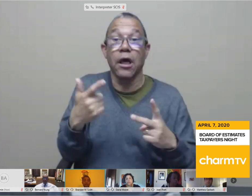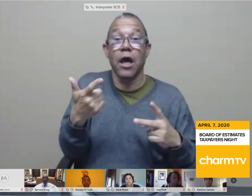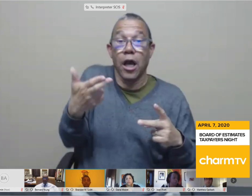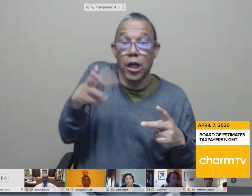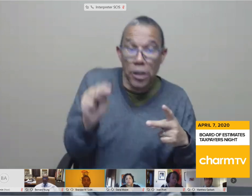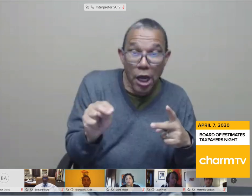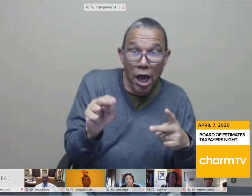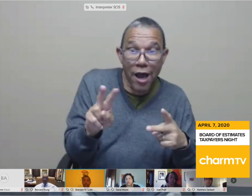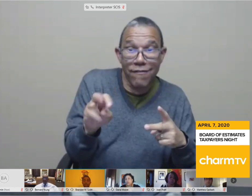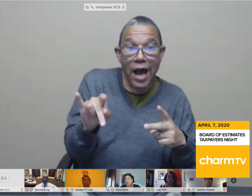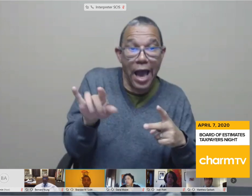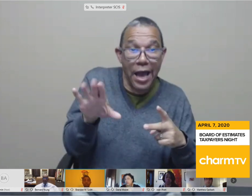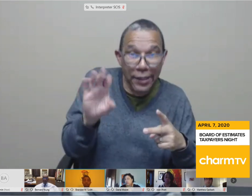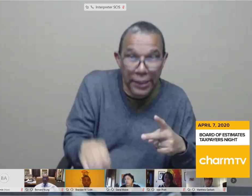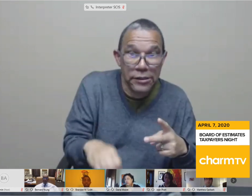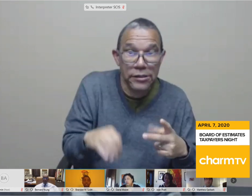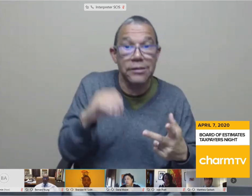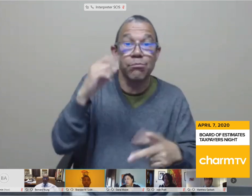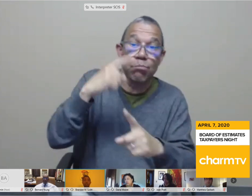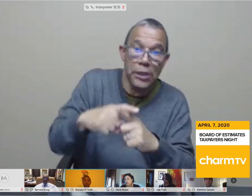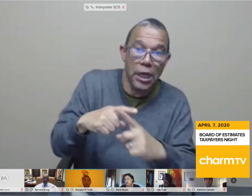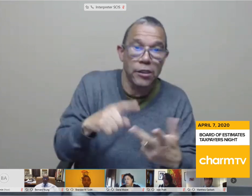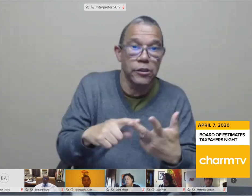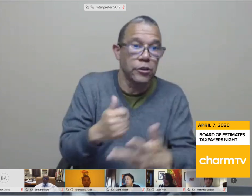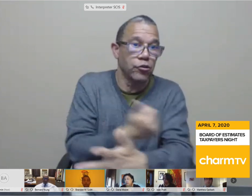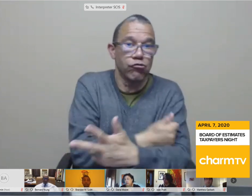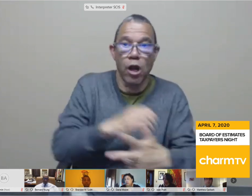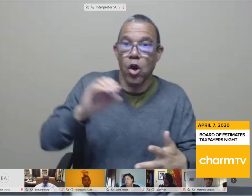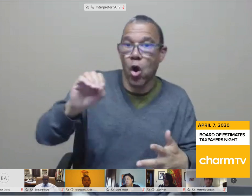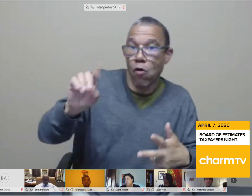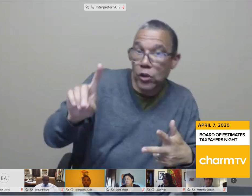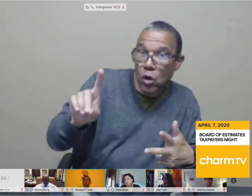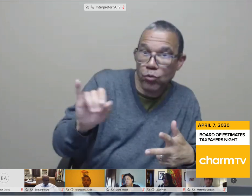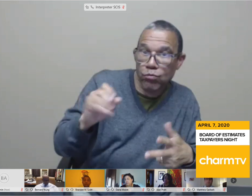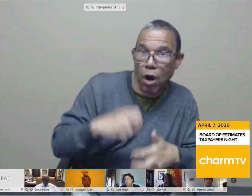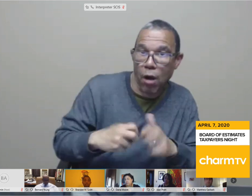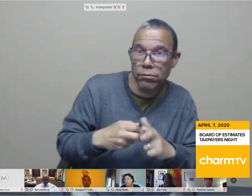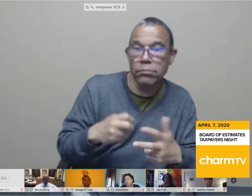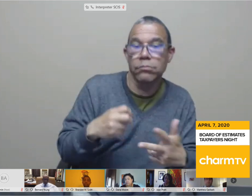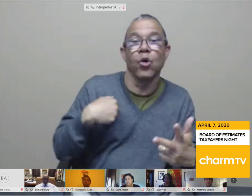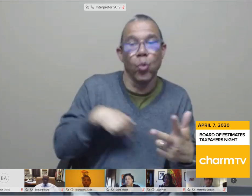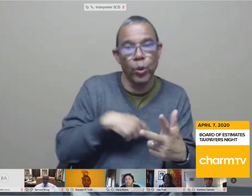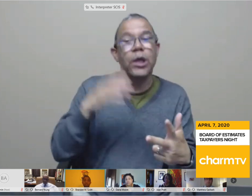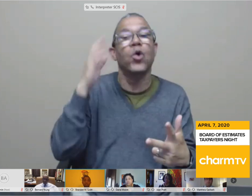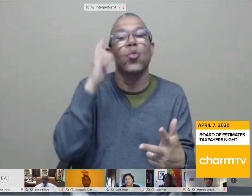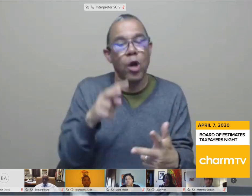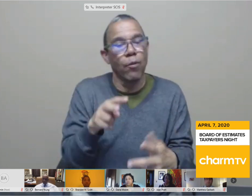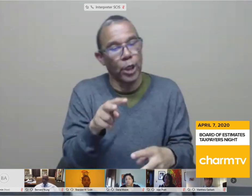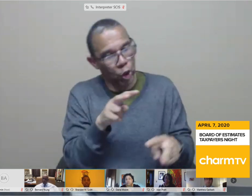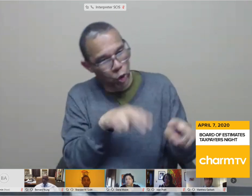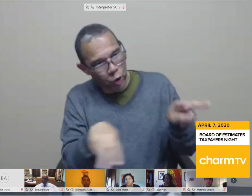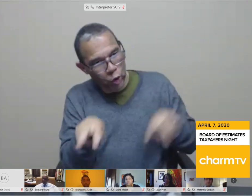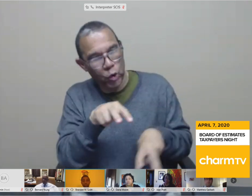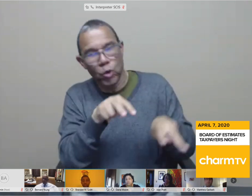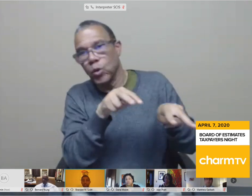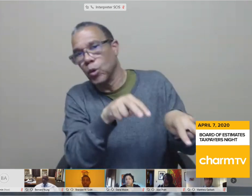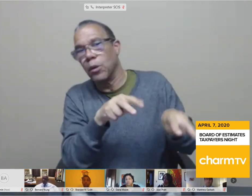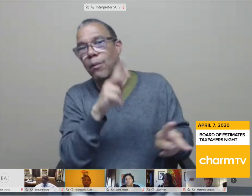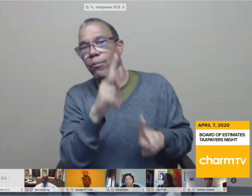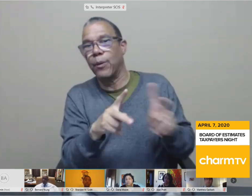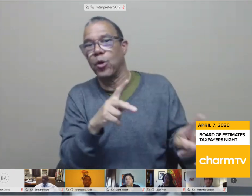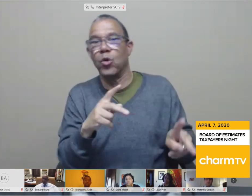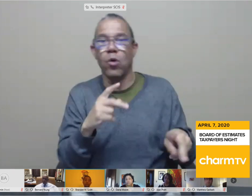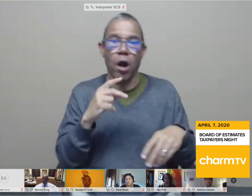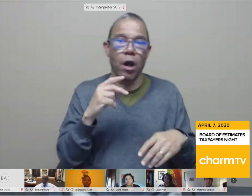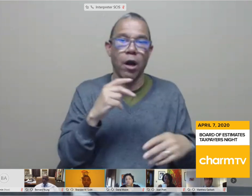overdose epidemic that we have in Baltimore City. We are going to look out for those who are experiencing homelessness, who are returning from prison,